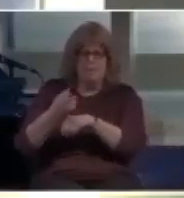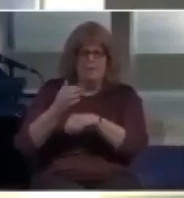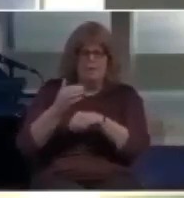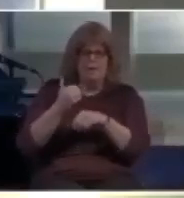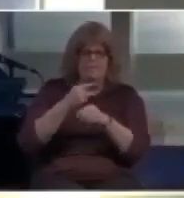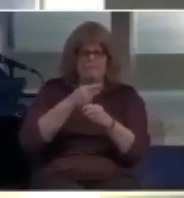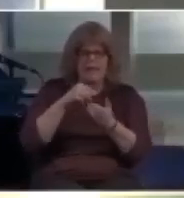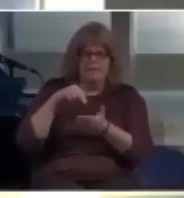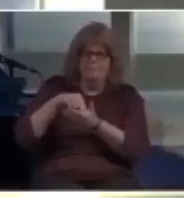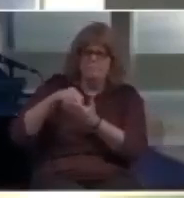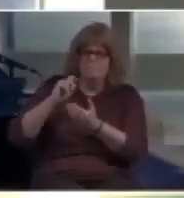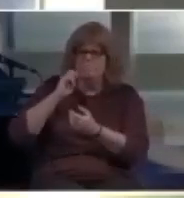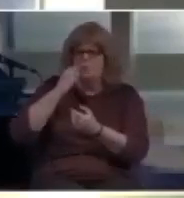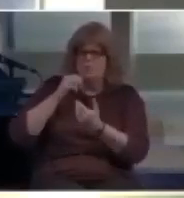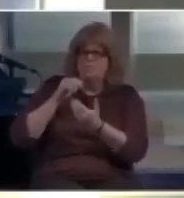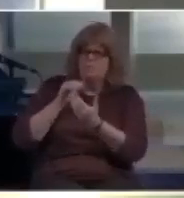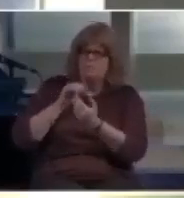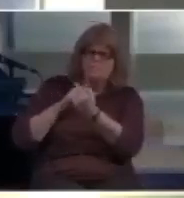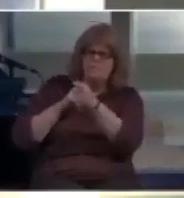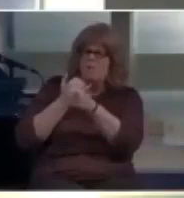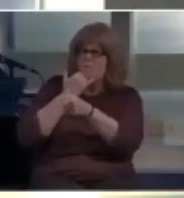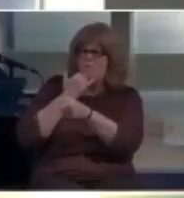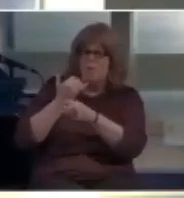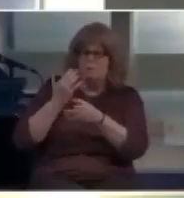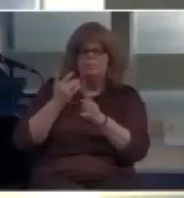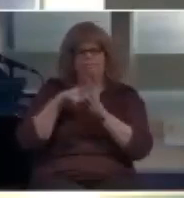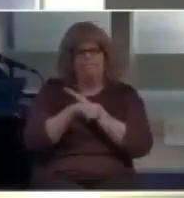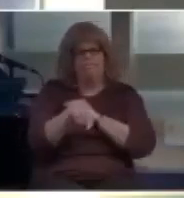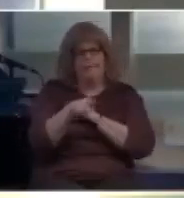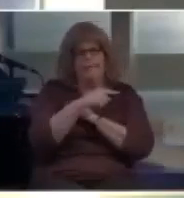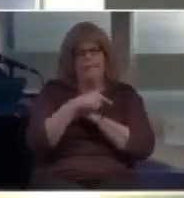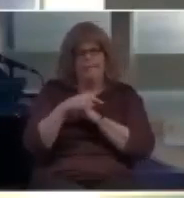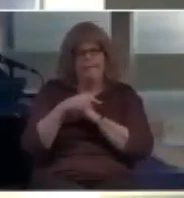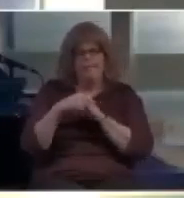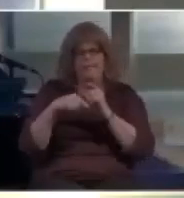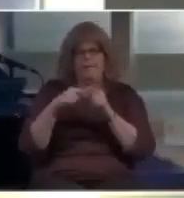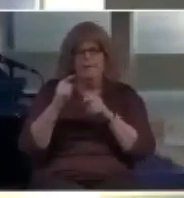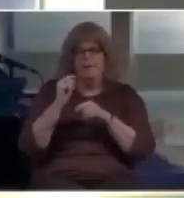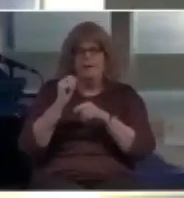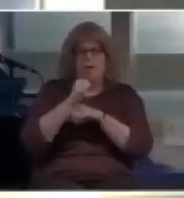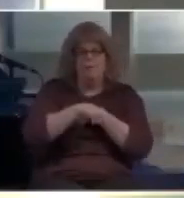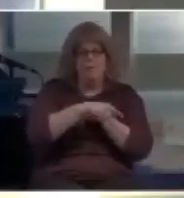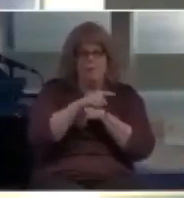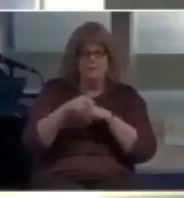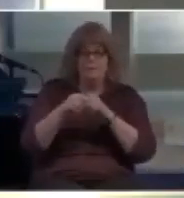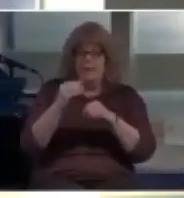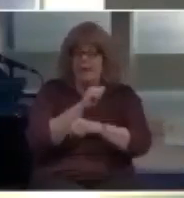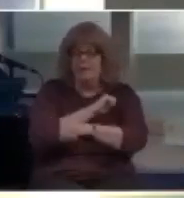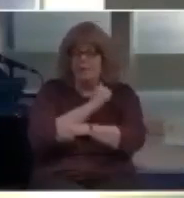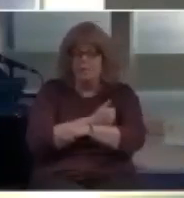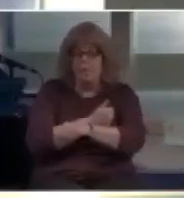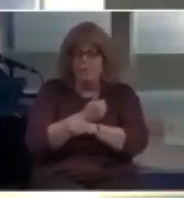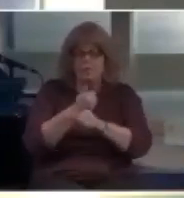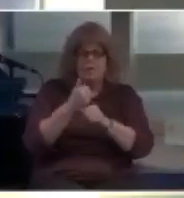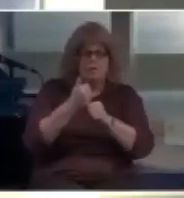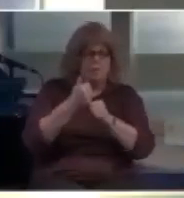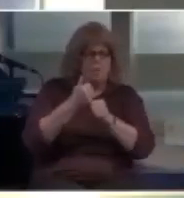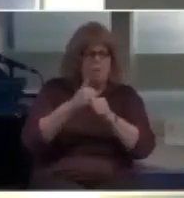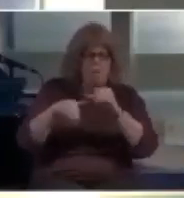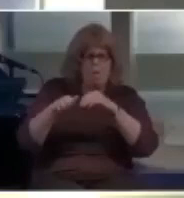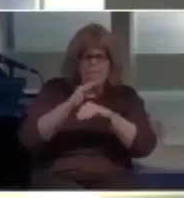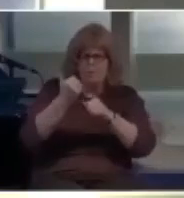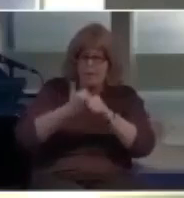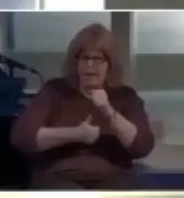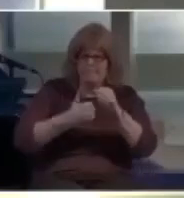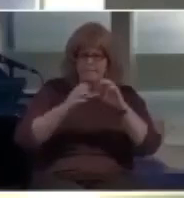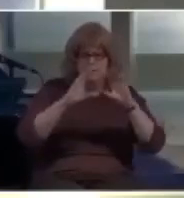to stand up against him. But then he says, to overcome them, and authority over every tribe and people